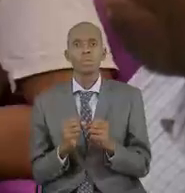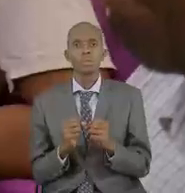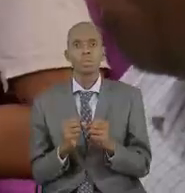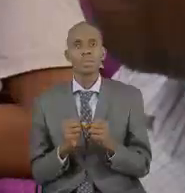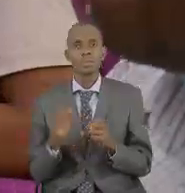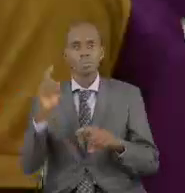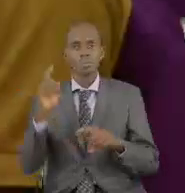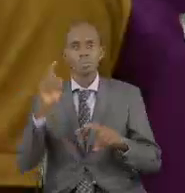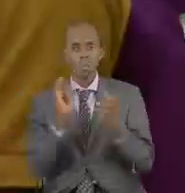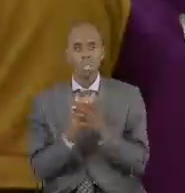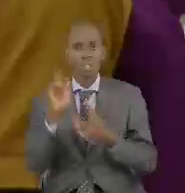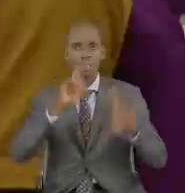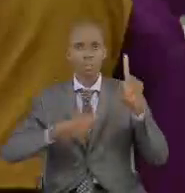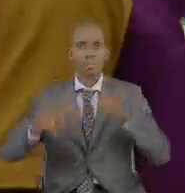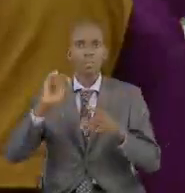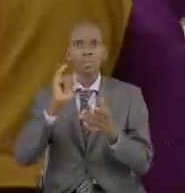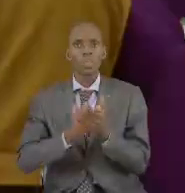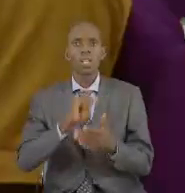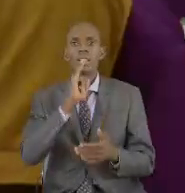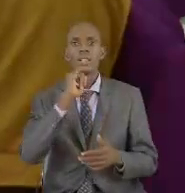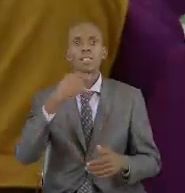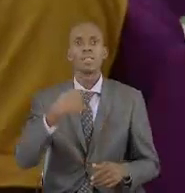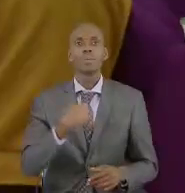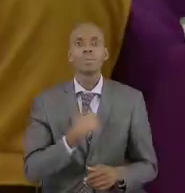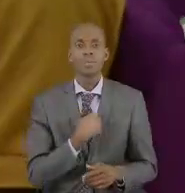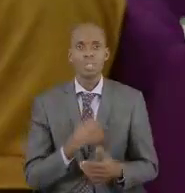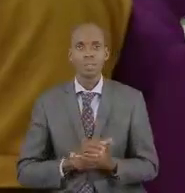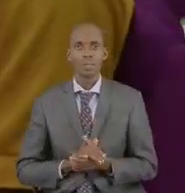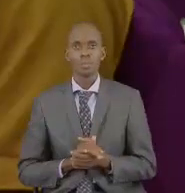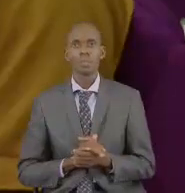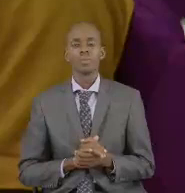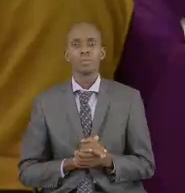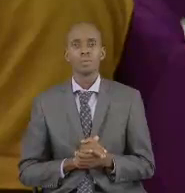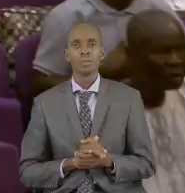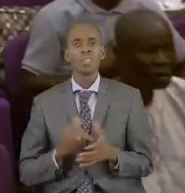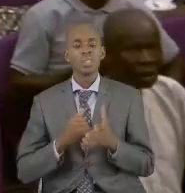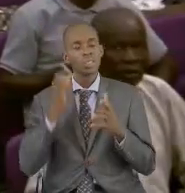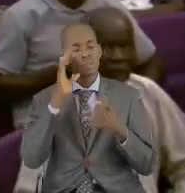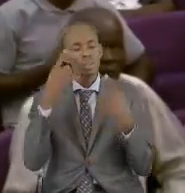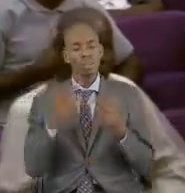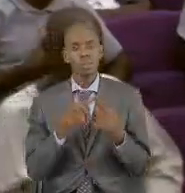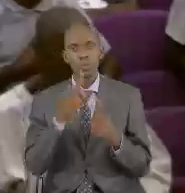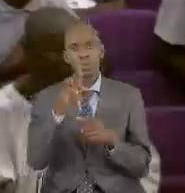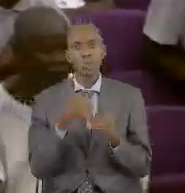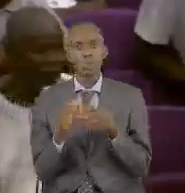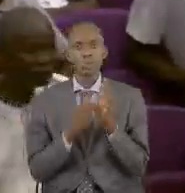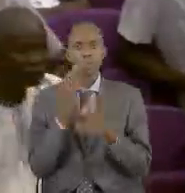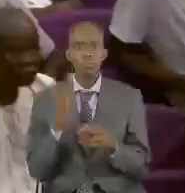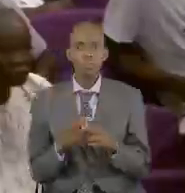me. Say, that's me. It will happen to you.